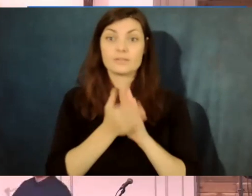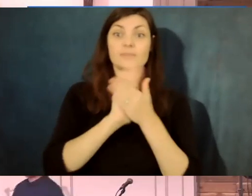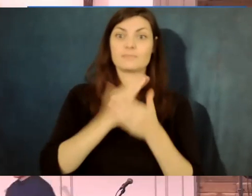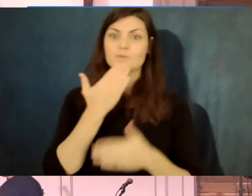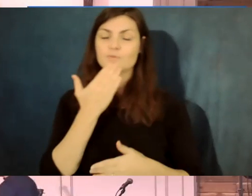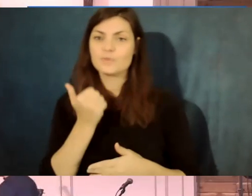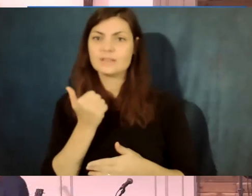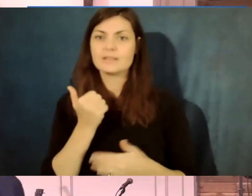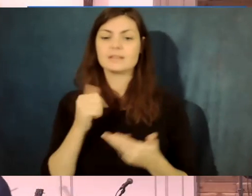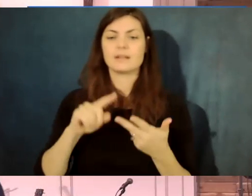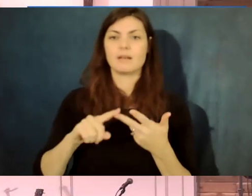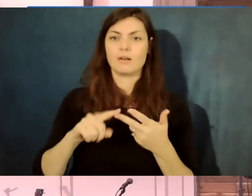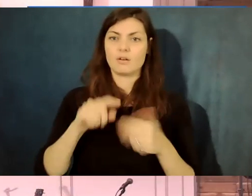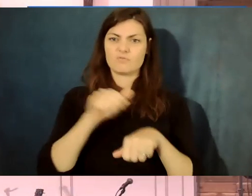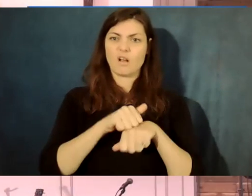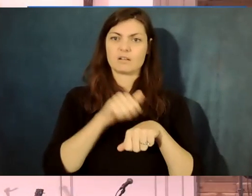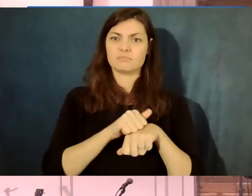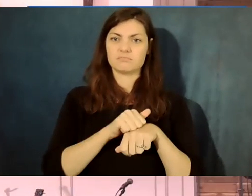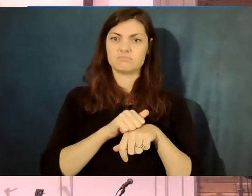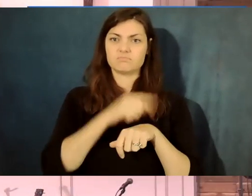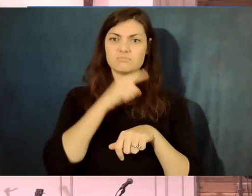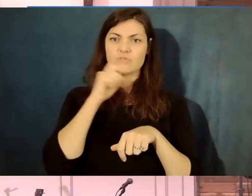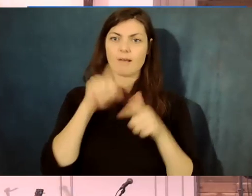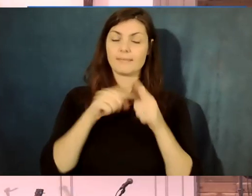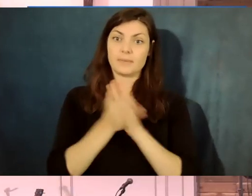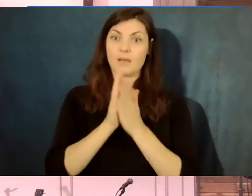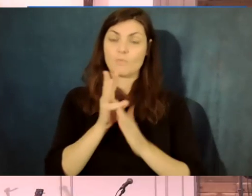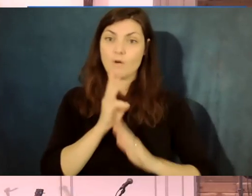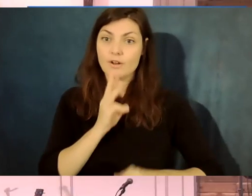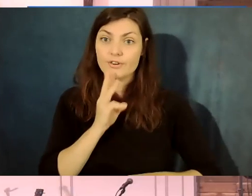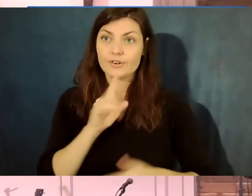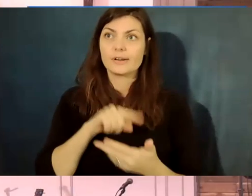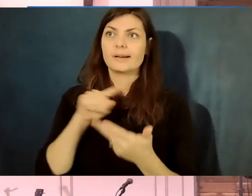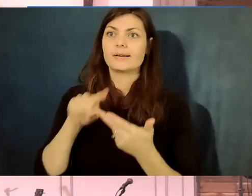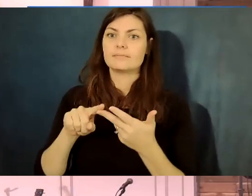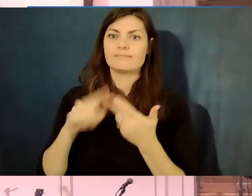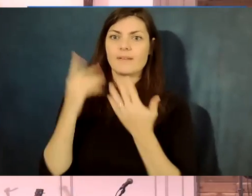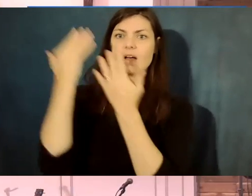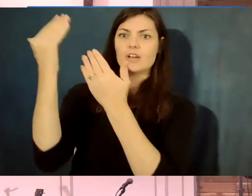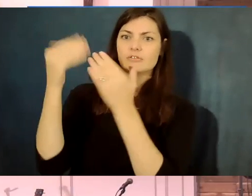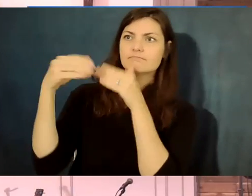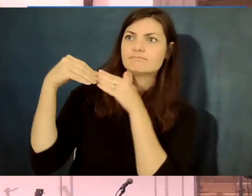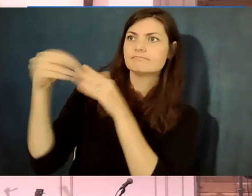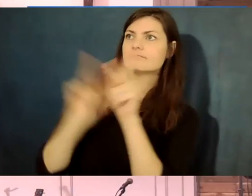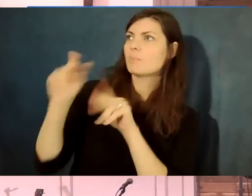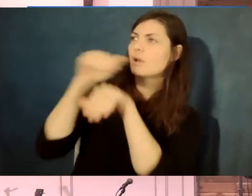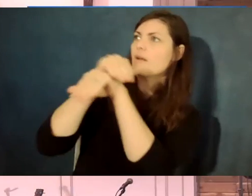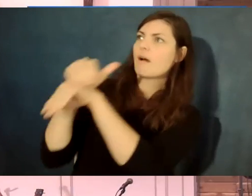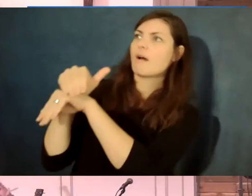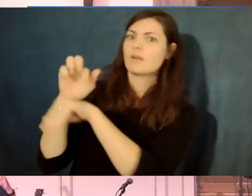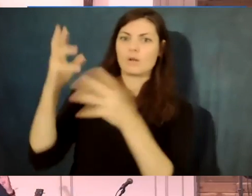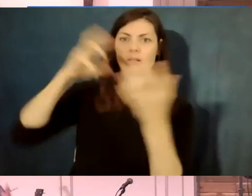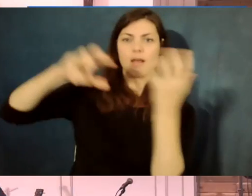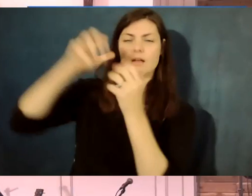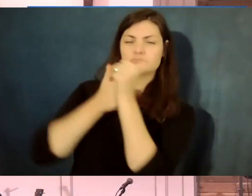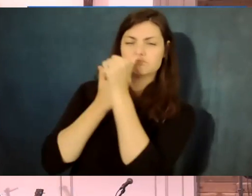from a rock. He went before them as a pillar of cloud by day and a pillar of fire at night. He gave the Ten Commandments from a mountain that was literally